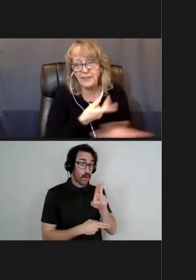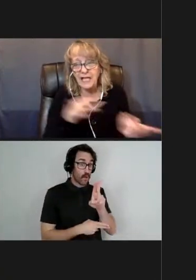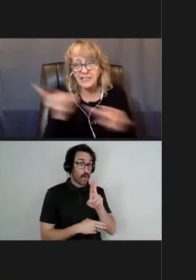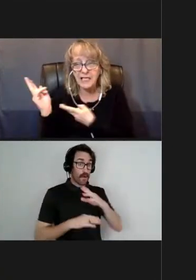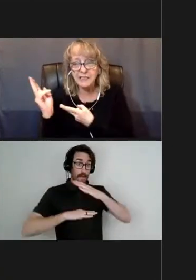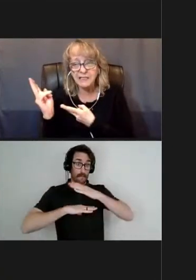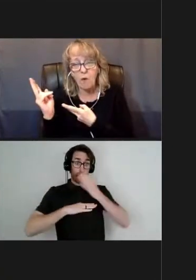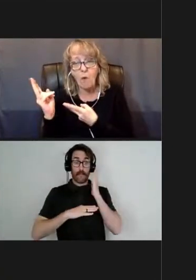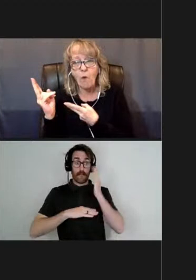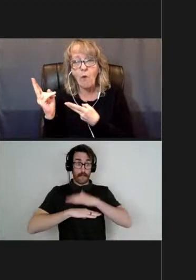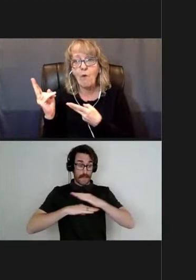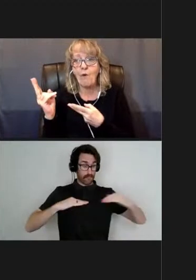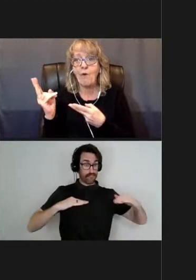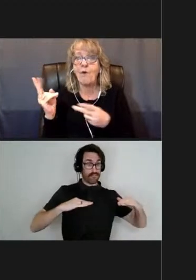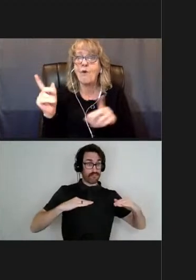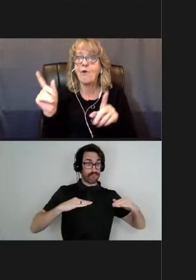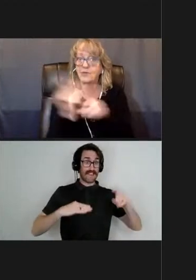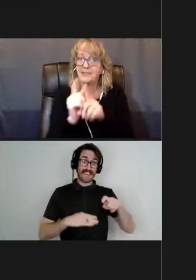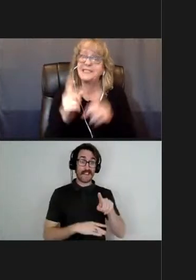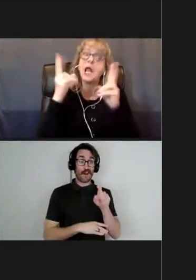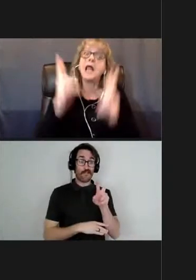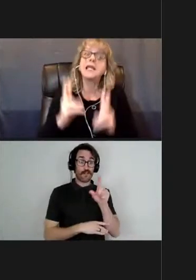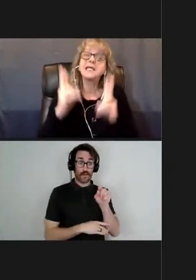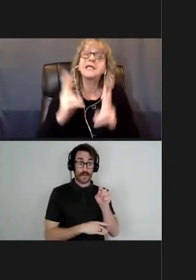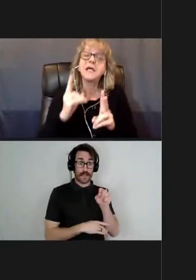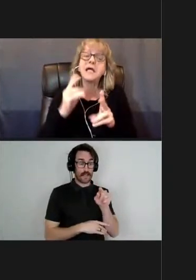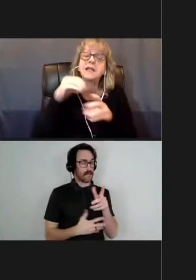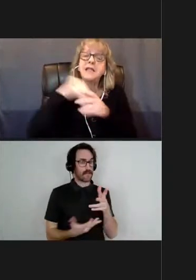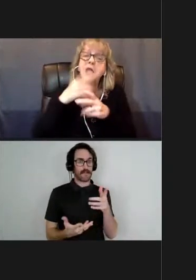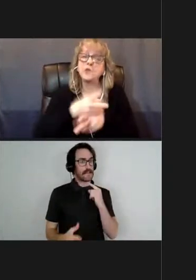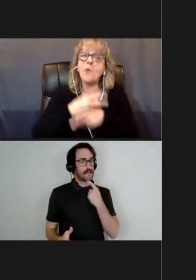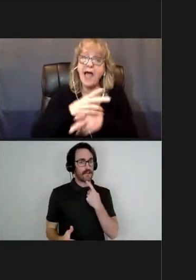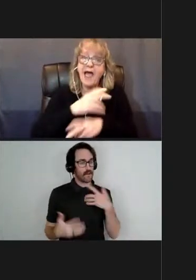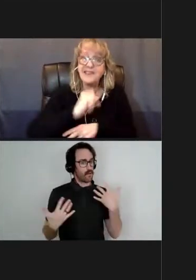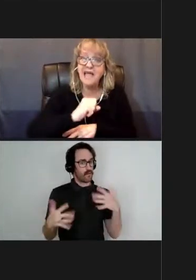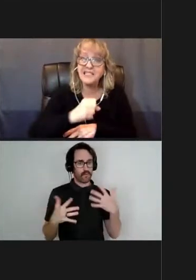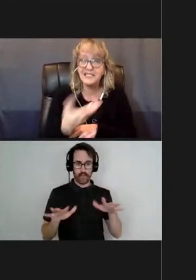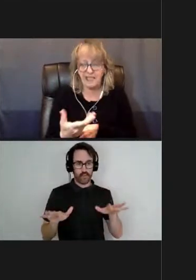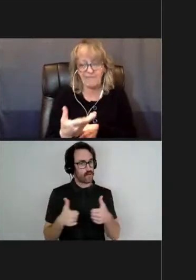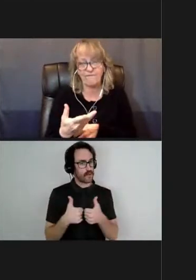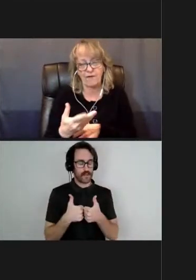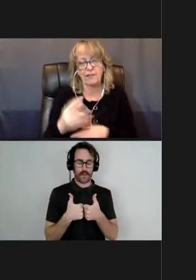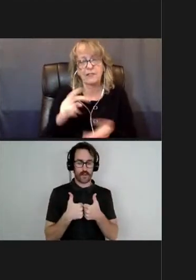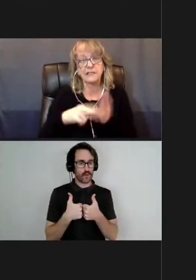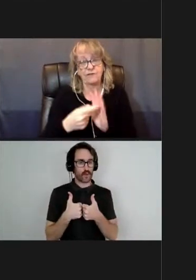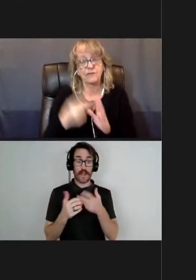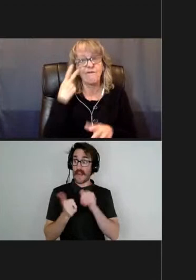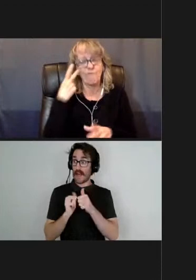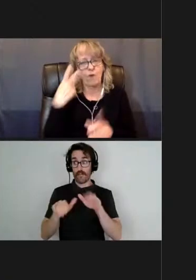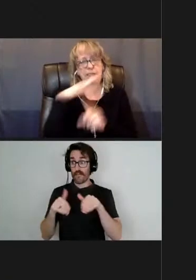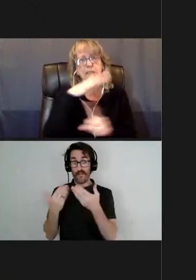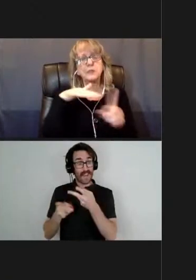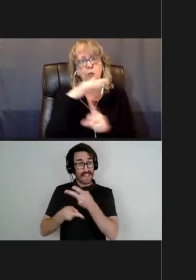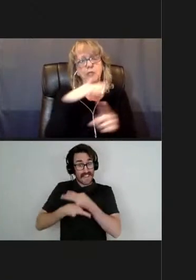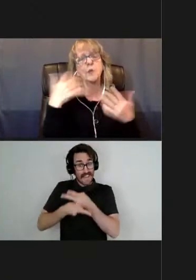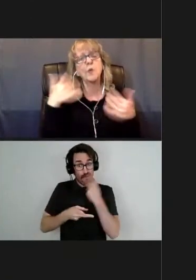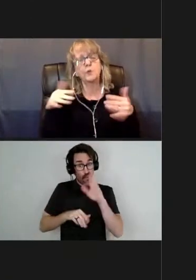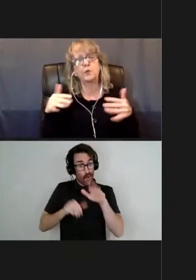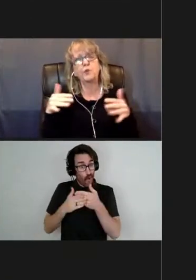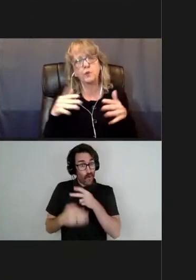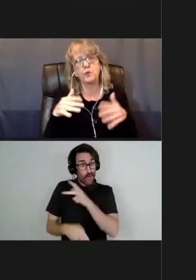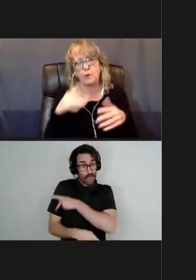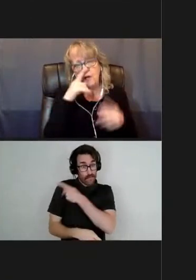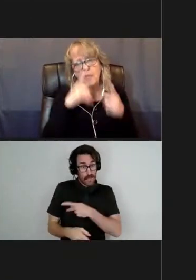different order of magnitude and a major, major challenge for how they would provide care to all of those